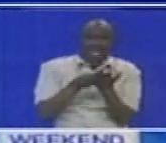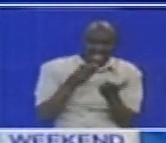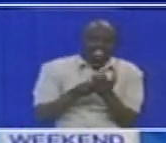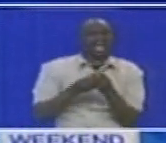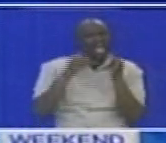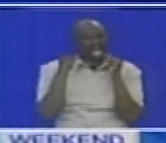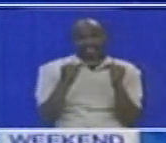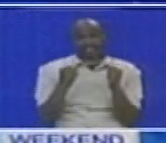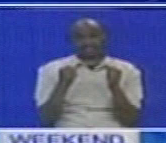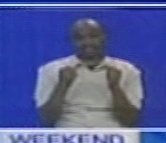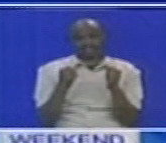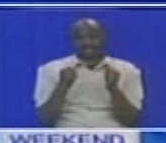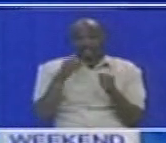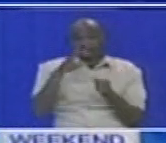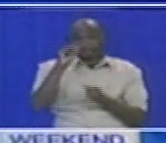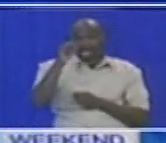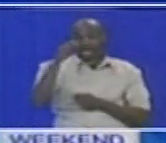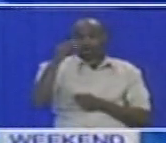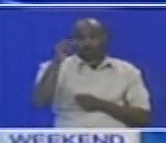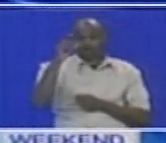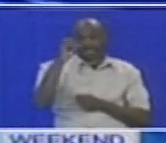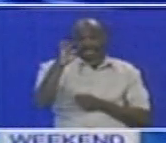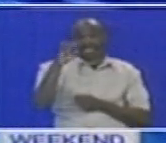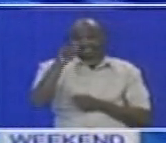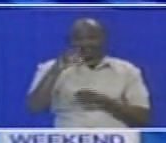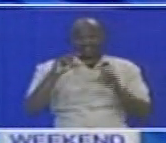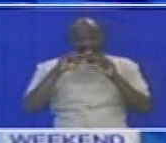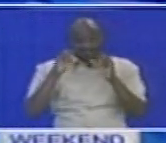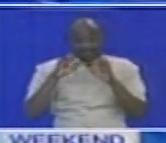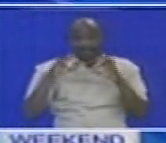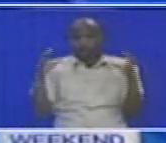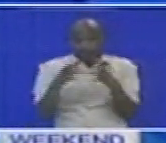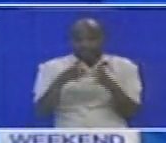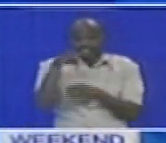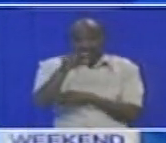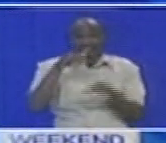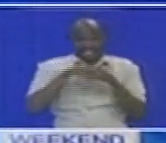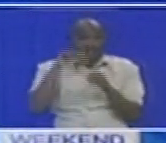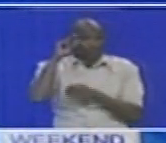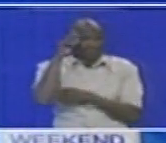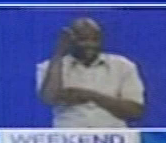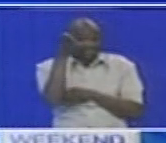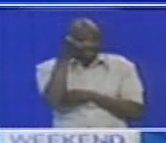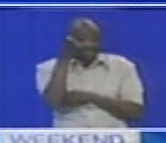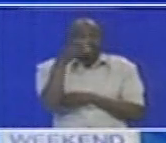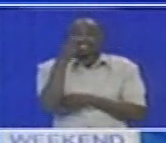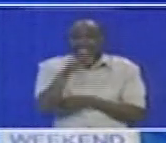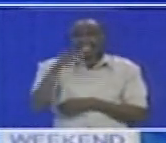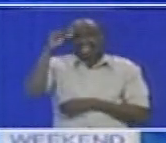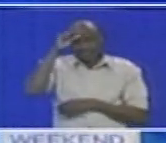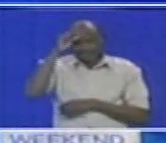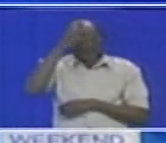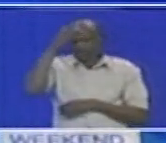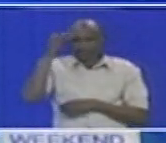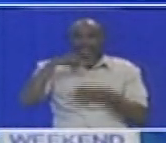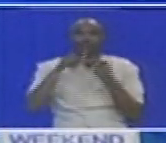their grasp. The Makonde, members of an ethnic group that has made its home in the country's coastal region, say the government has